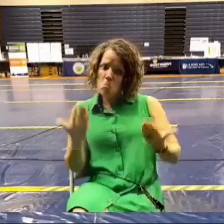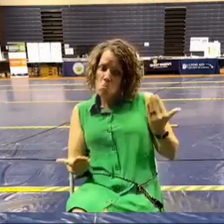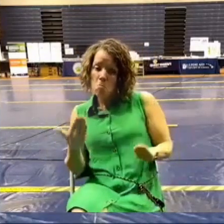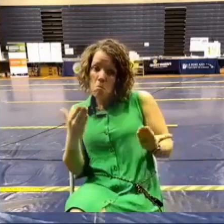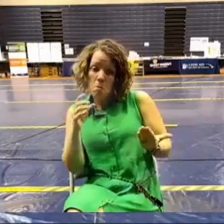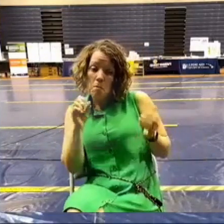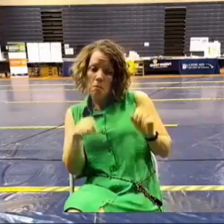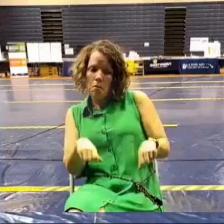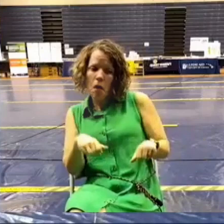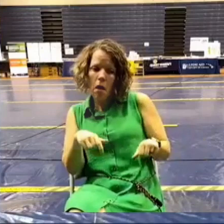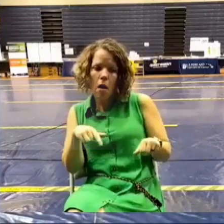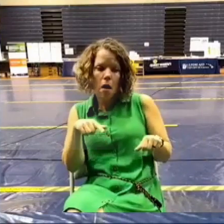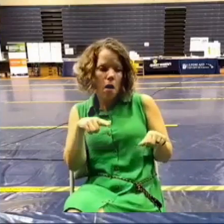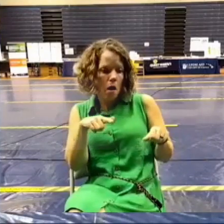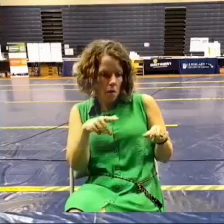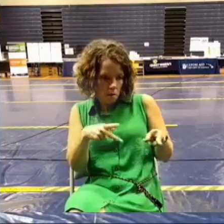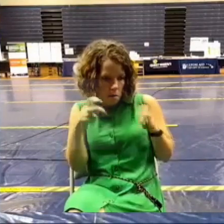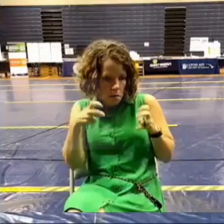and keep moving on.